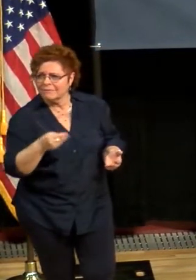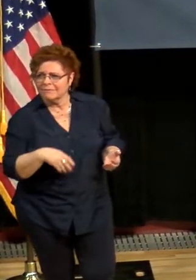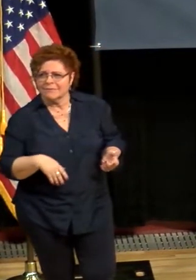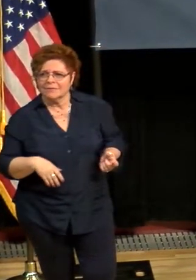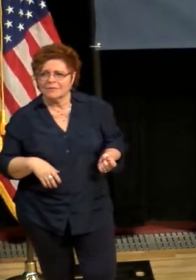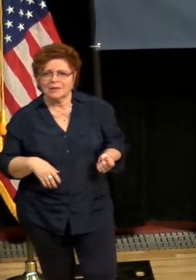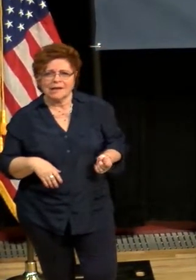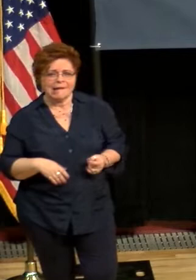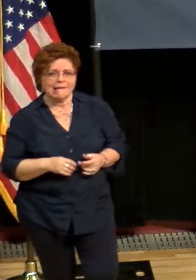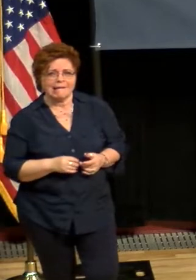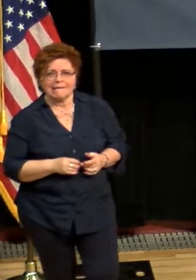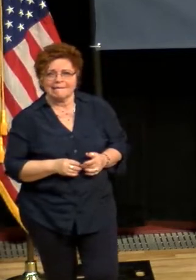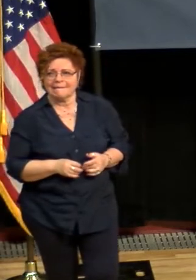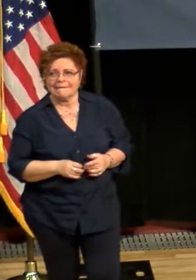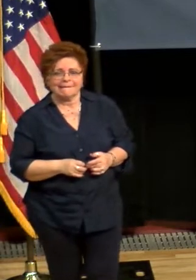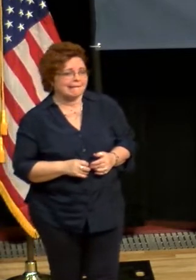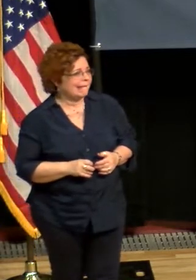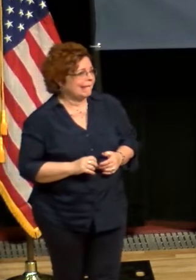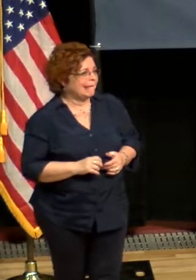Okay.